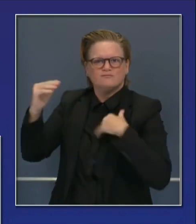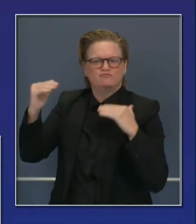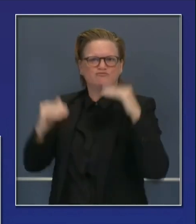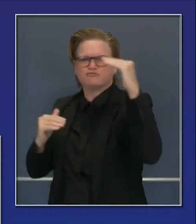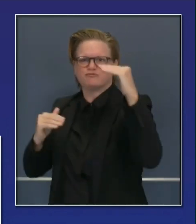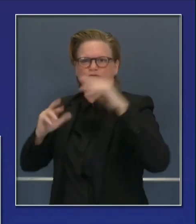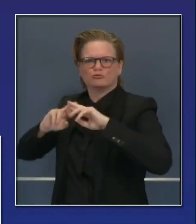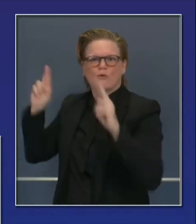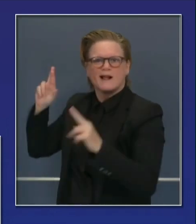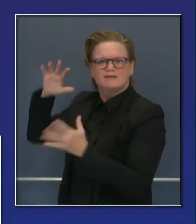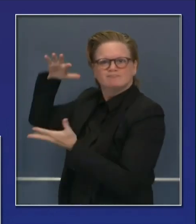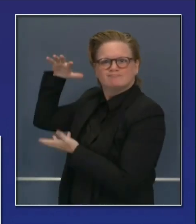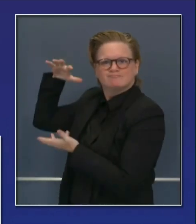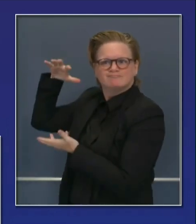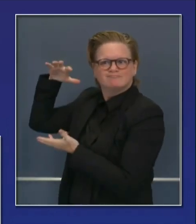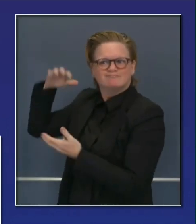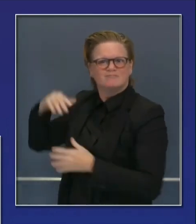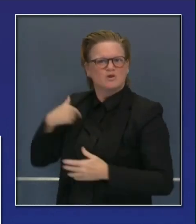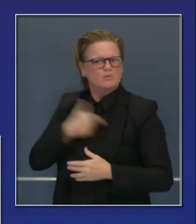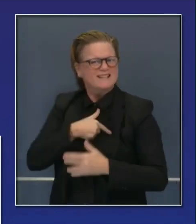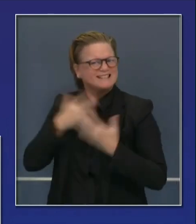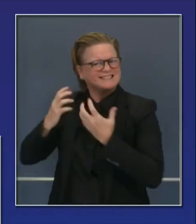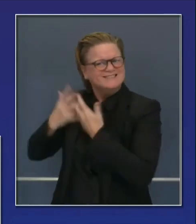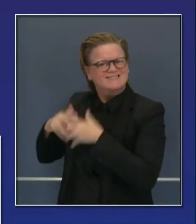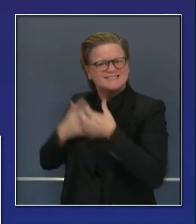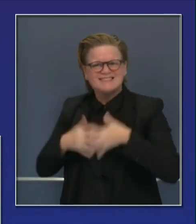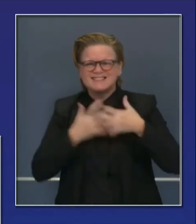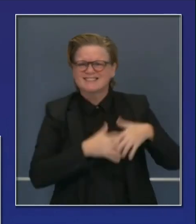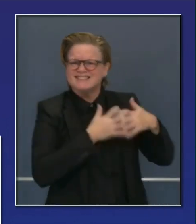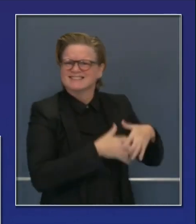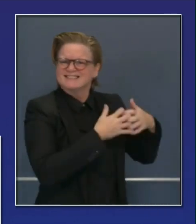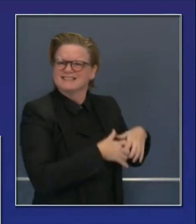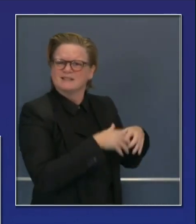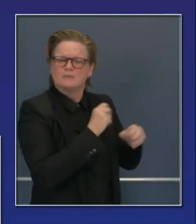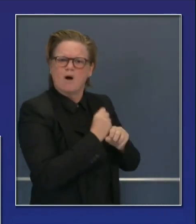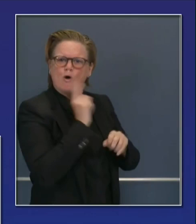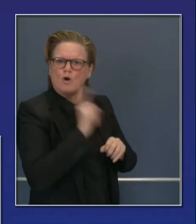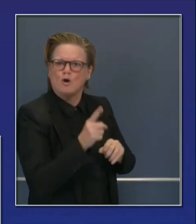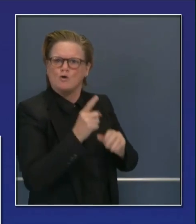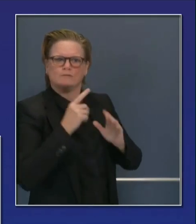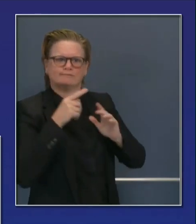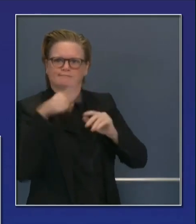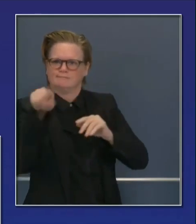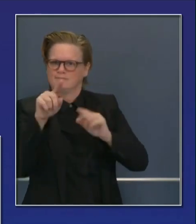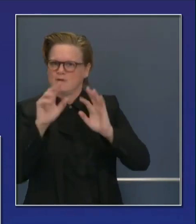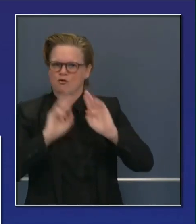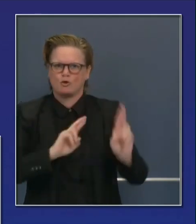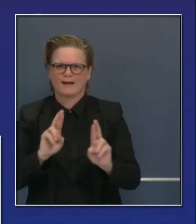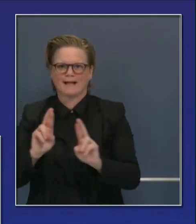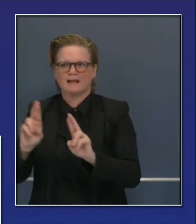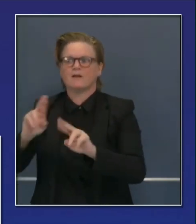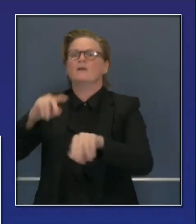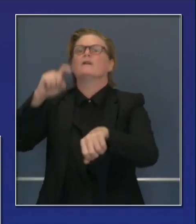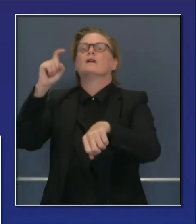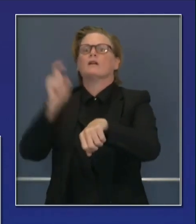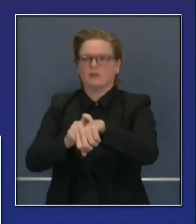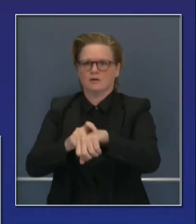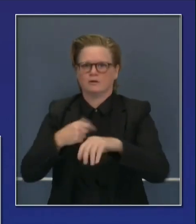been doing a lot to prepare for this moment and to appropriate ourselves to the highest level in terms